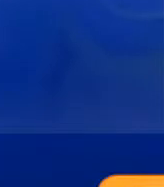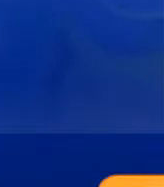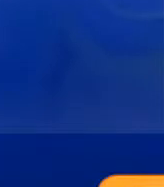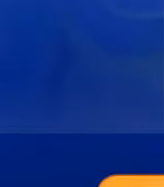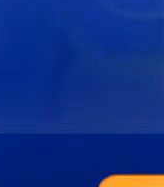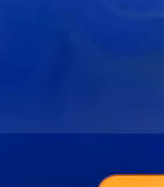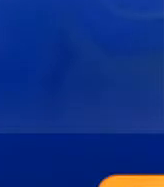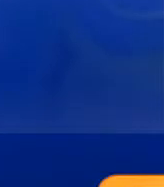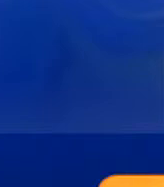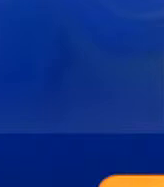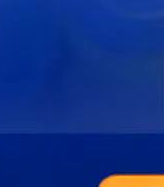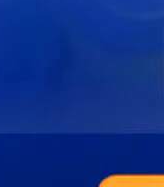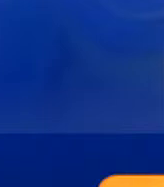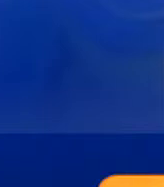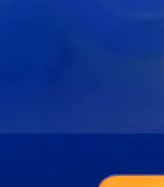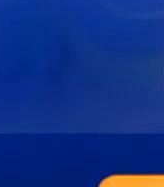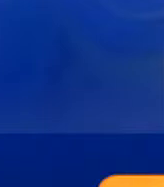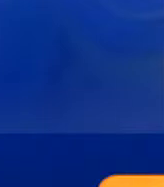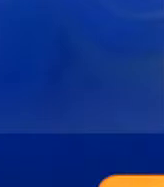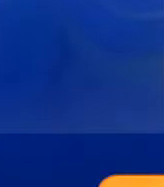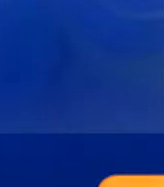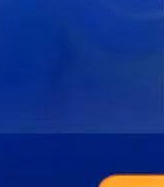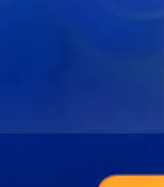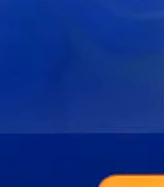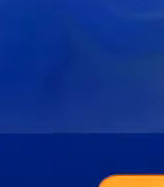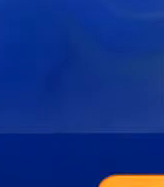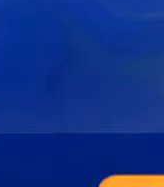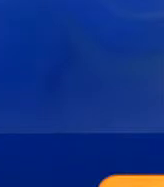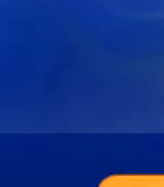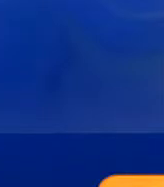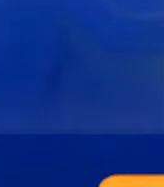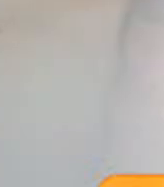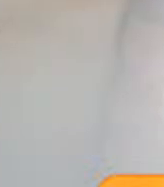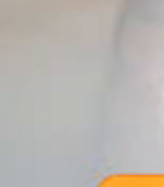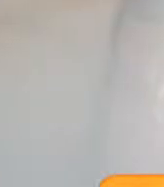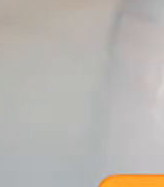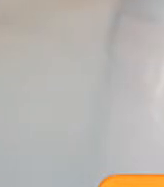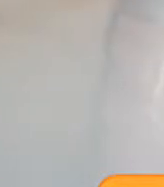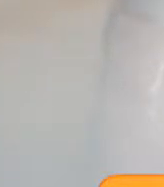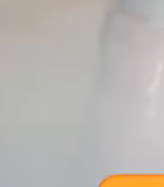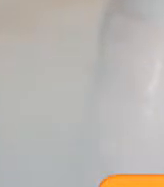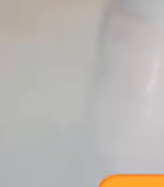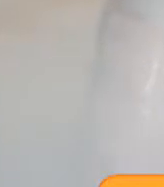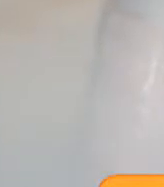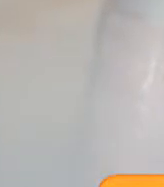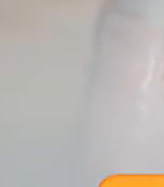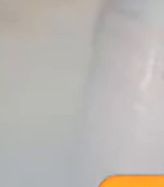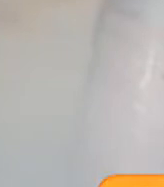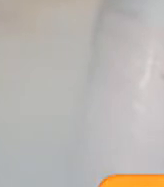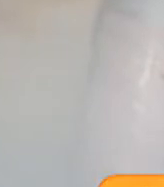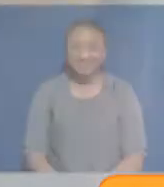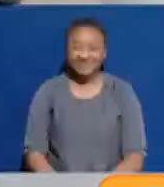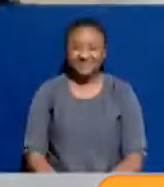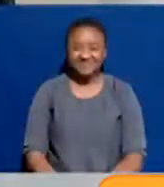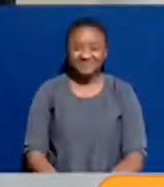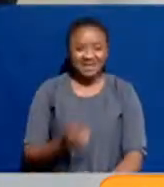will win together. Viva a luta continua. Sounds like Miguna Miguna then.